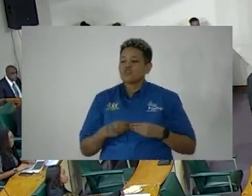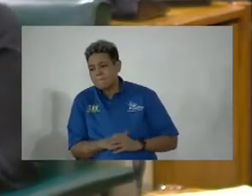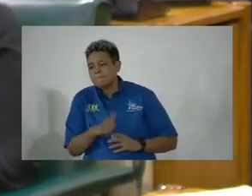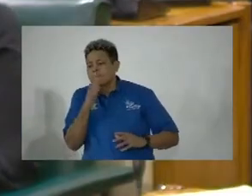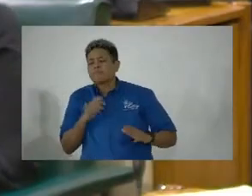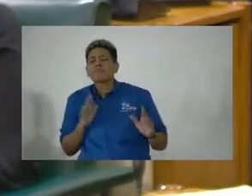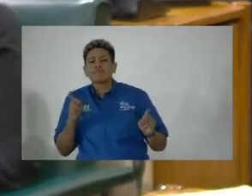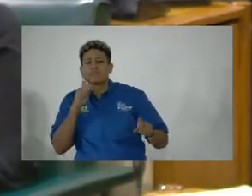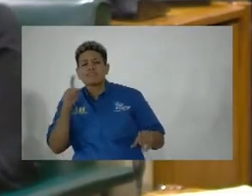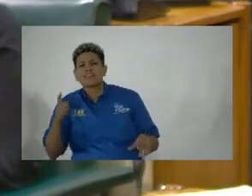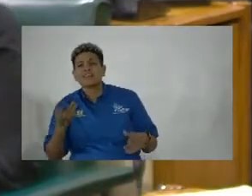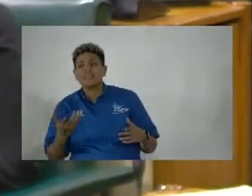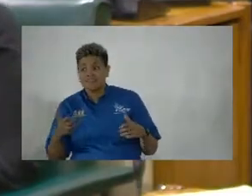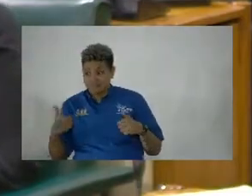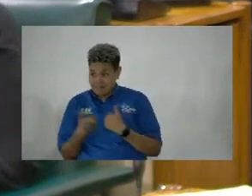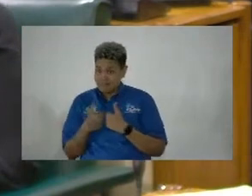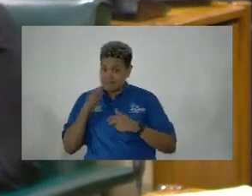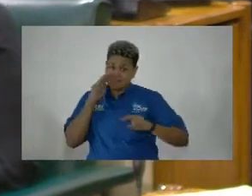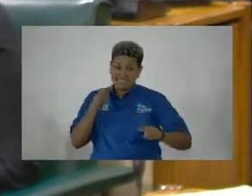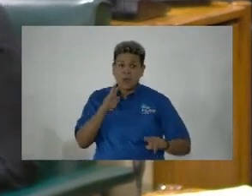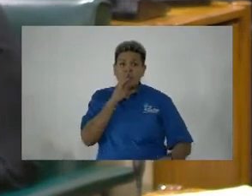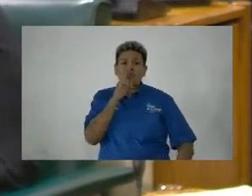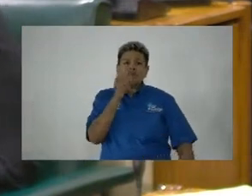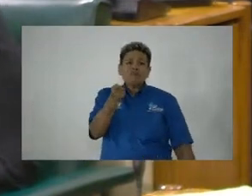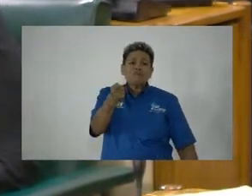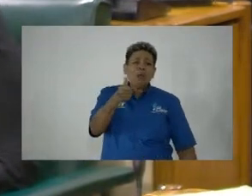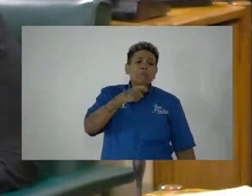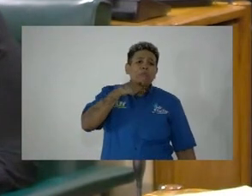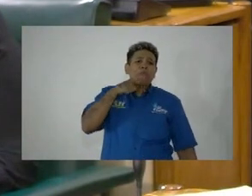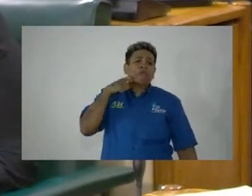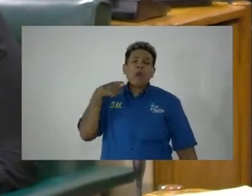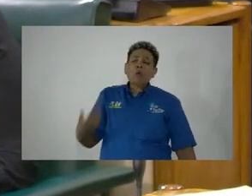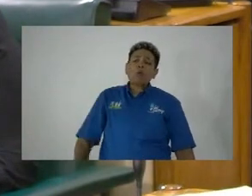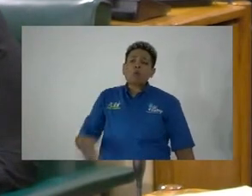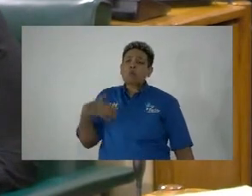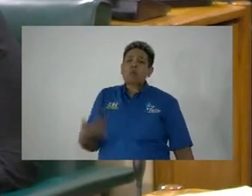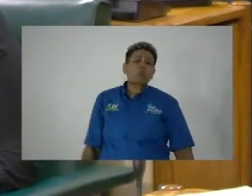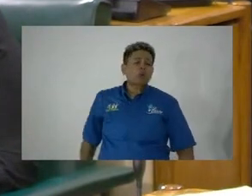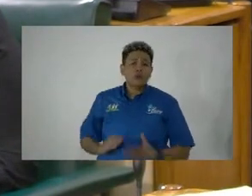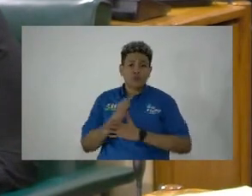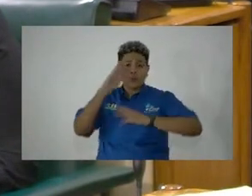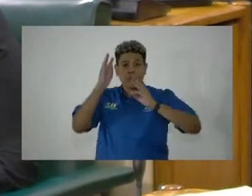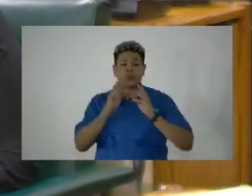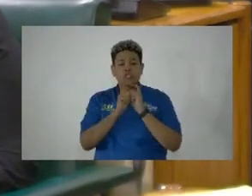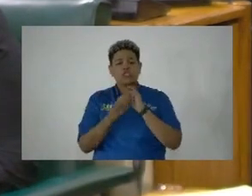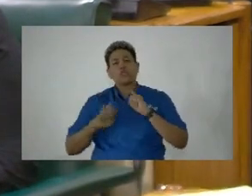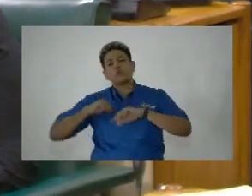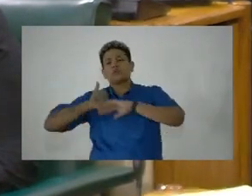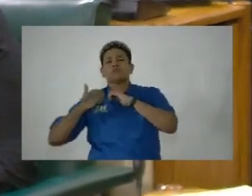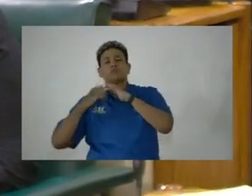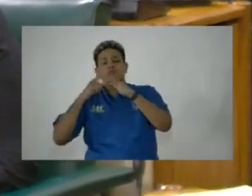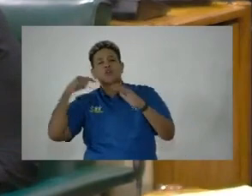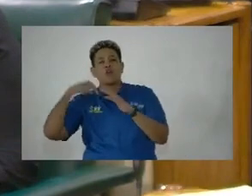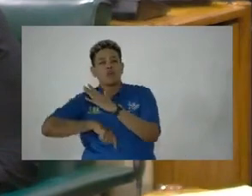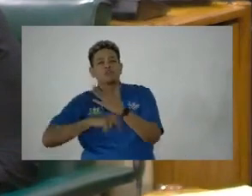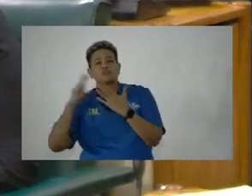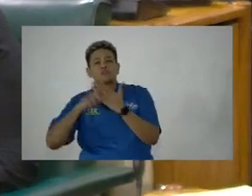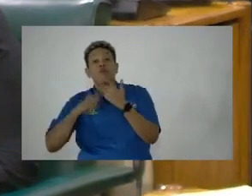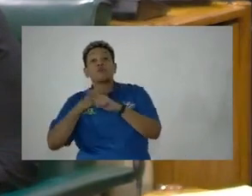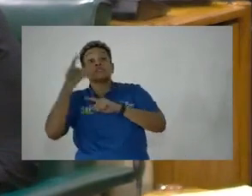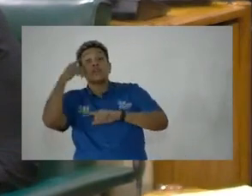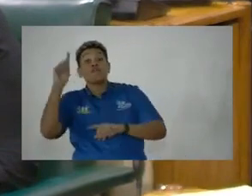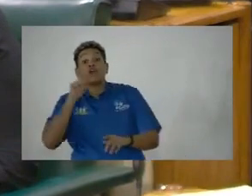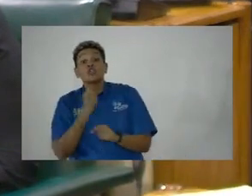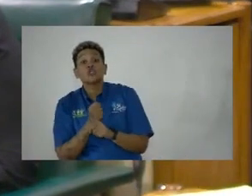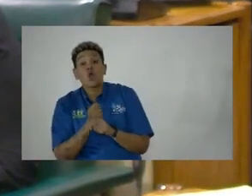Wednesday. To address the challenges of water scarcity and drought caused by climate change, we've initiated a comprehensive program for the